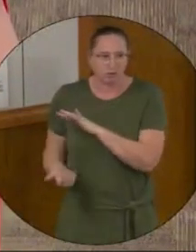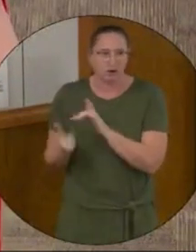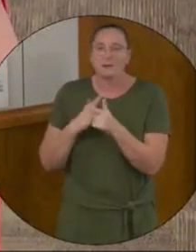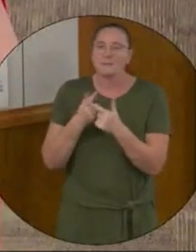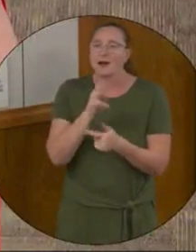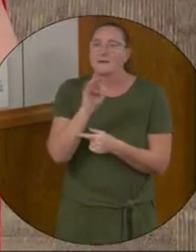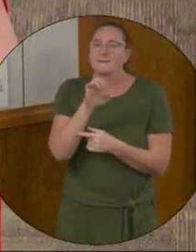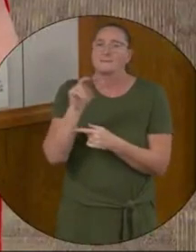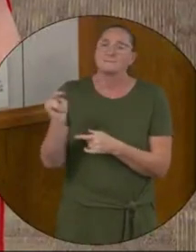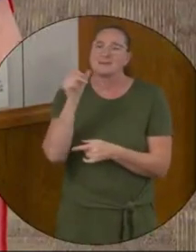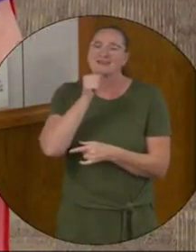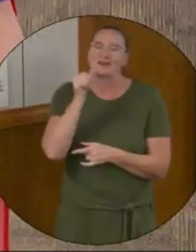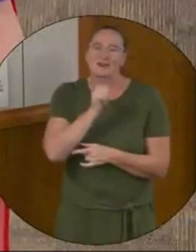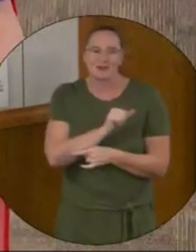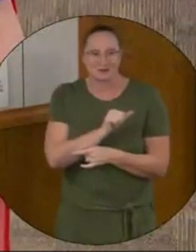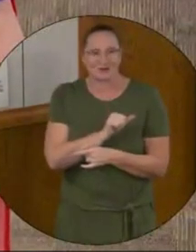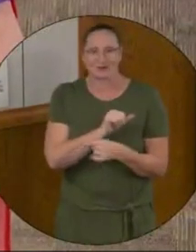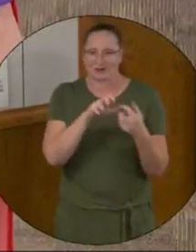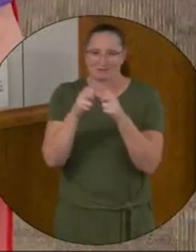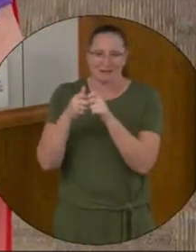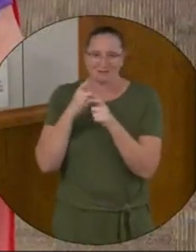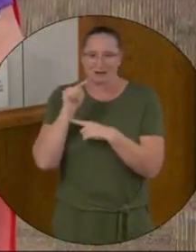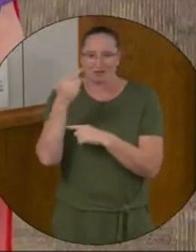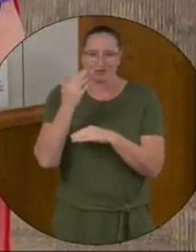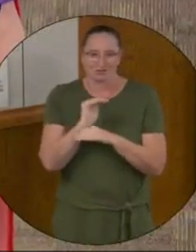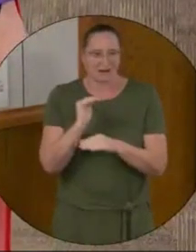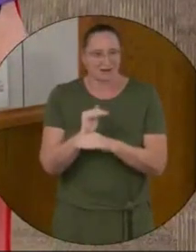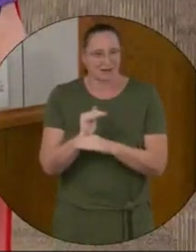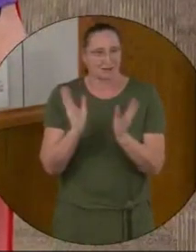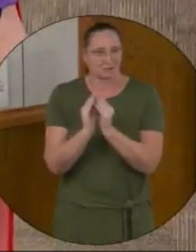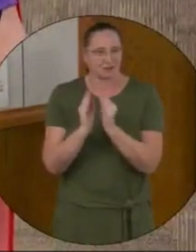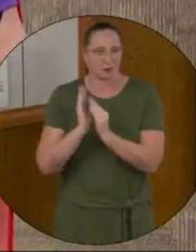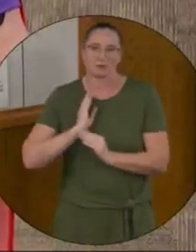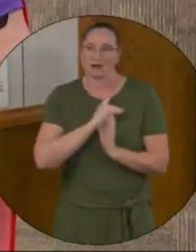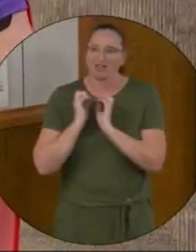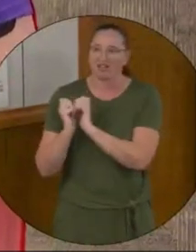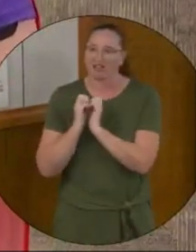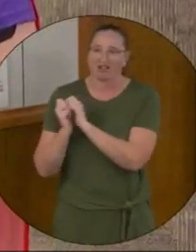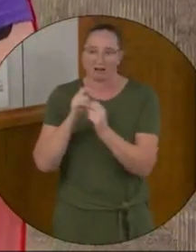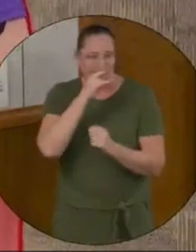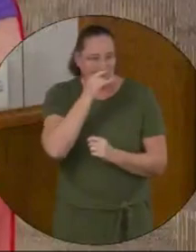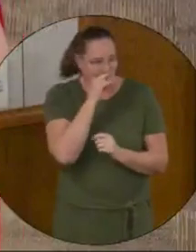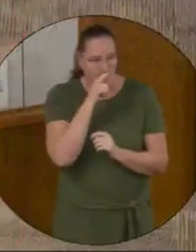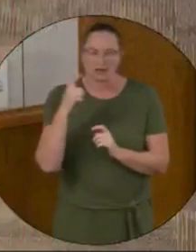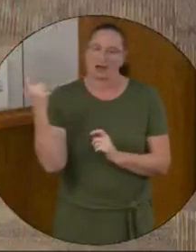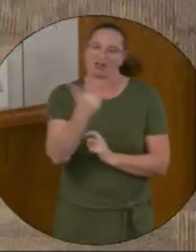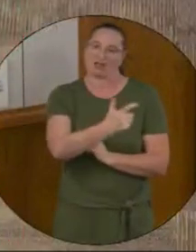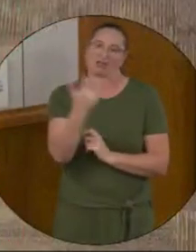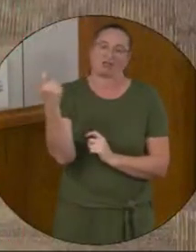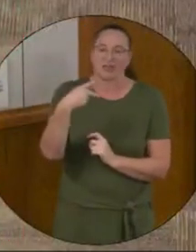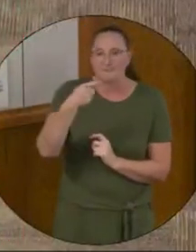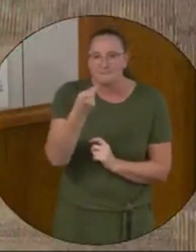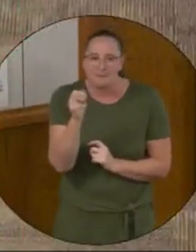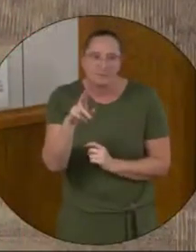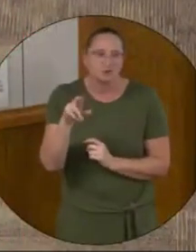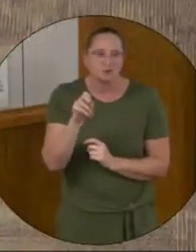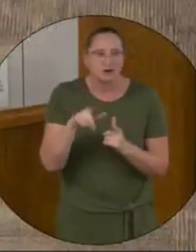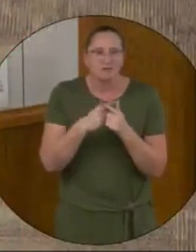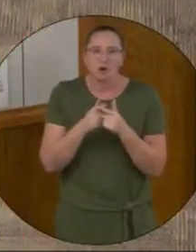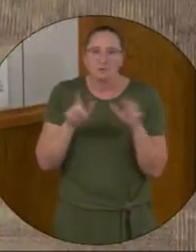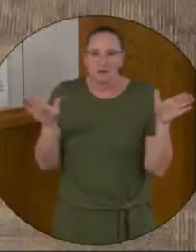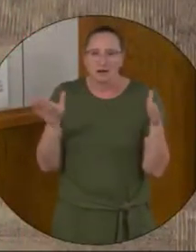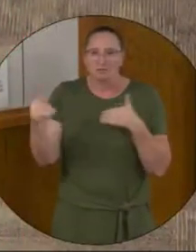in retreats and work sessions and Thursday night meetings. As a board, while you are bickering with each other, kids are getting pepper sprayed for simply being in the quad at lunch.